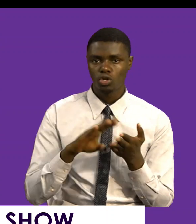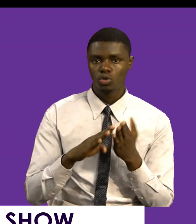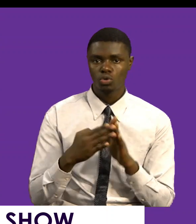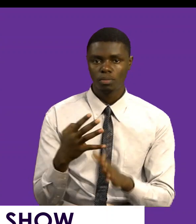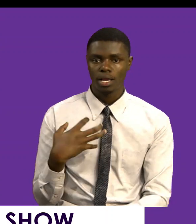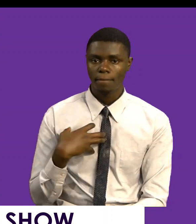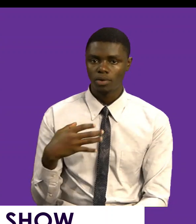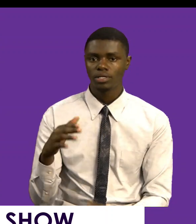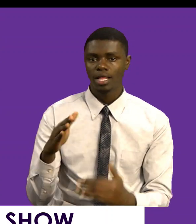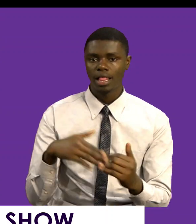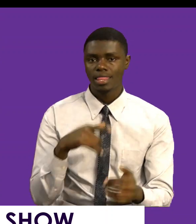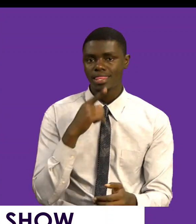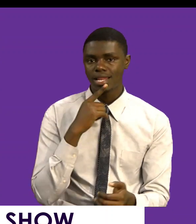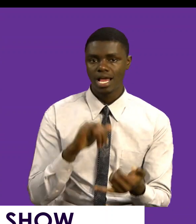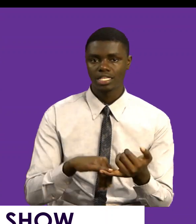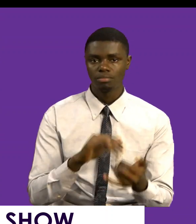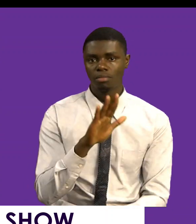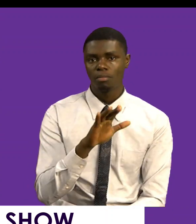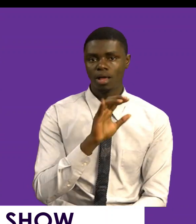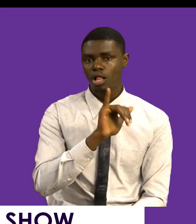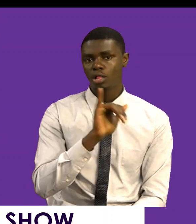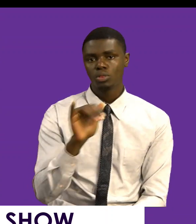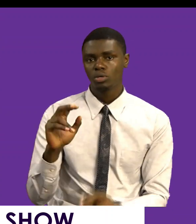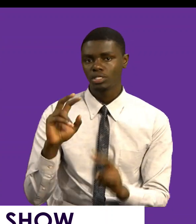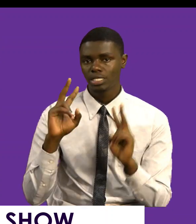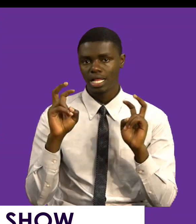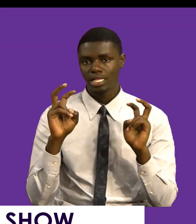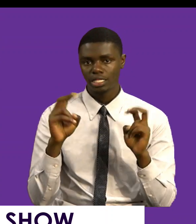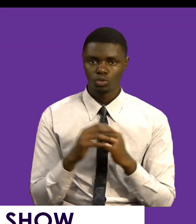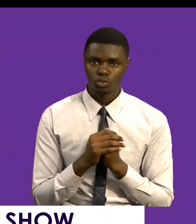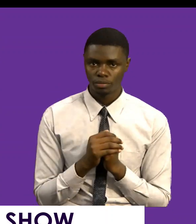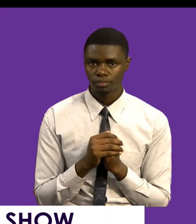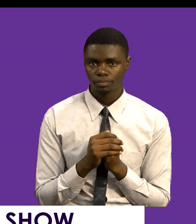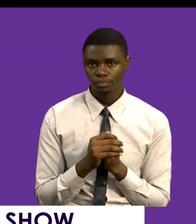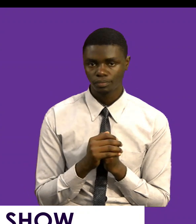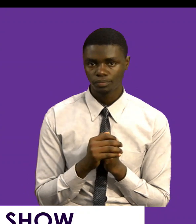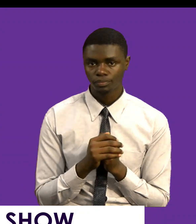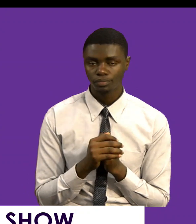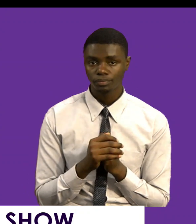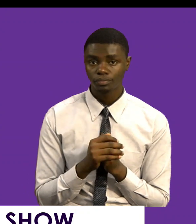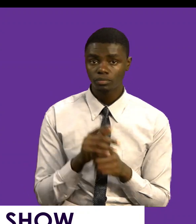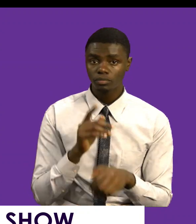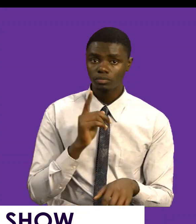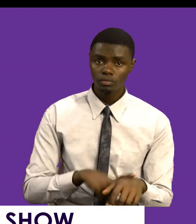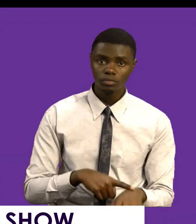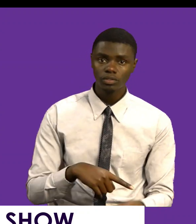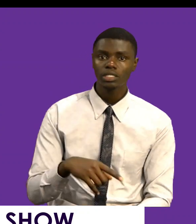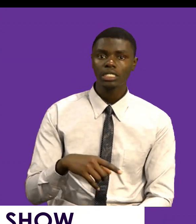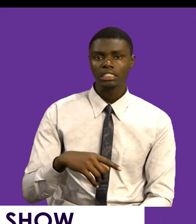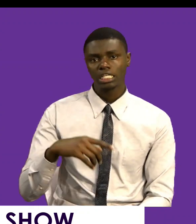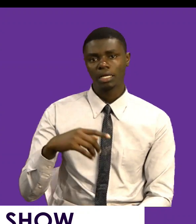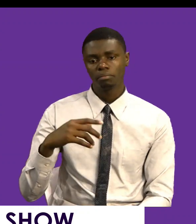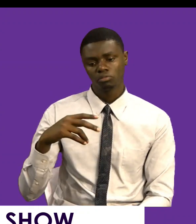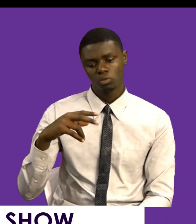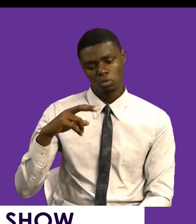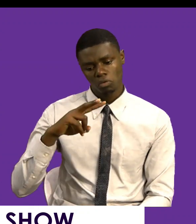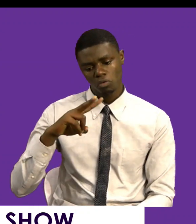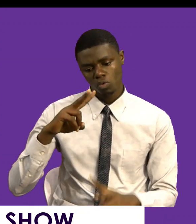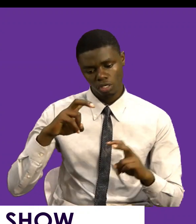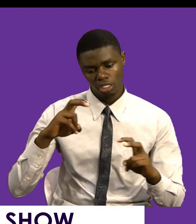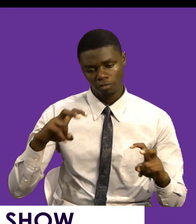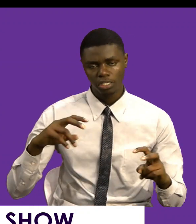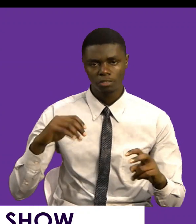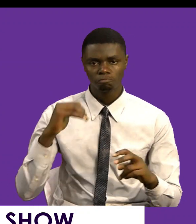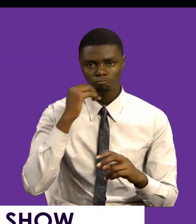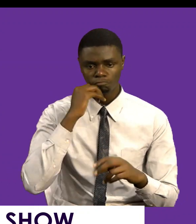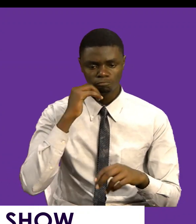than your spouse. These are issues. These are real issues. when you diagnose your relationship, look at your